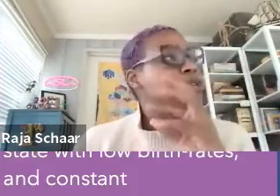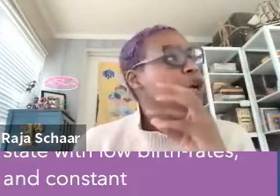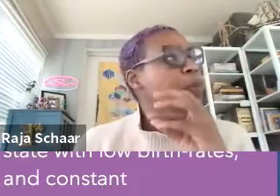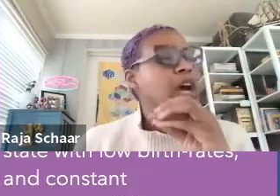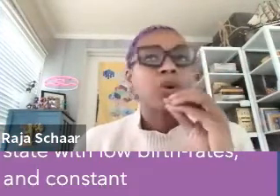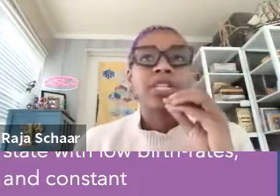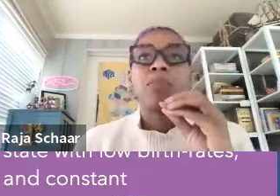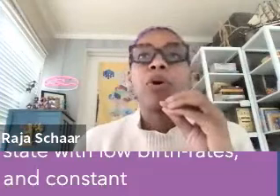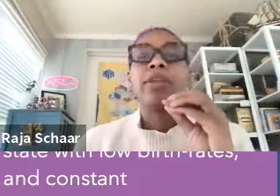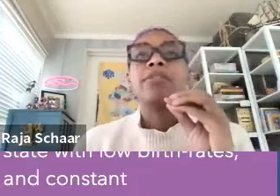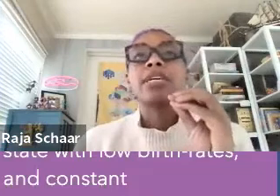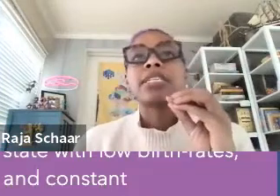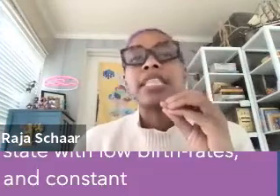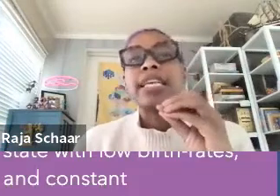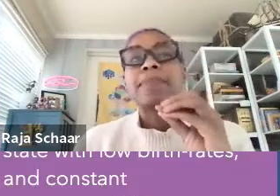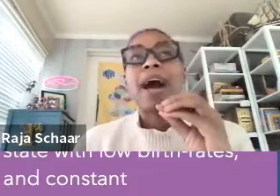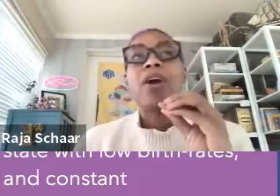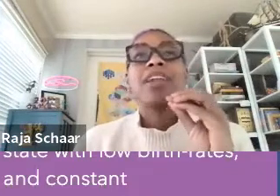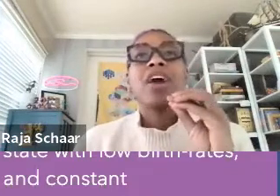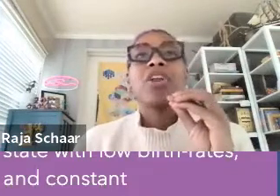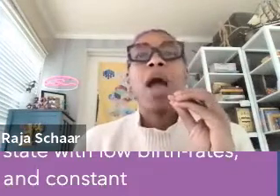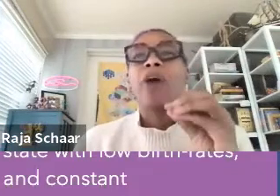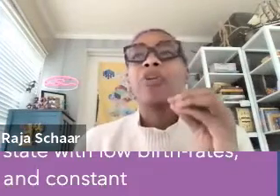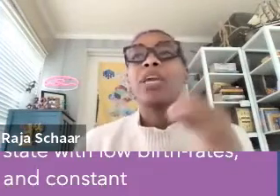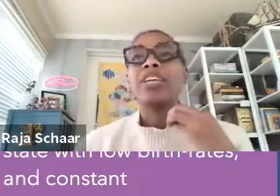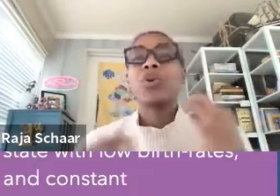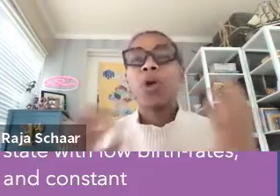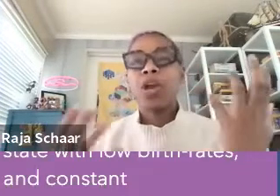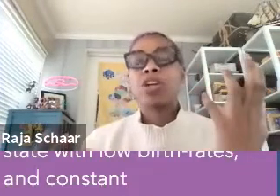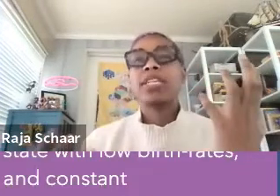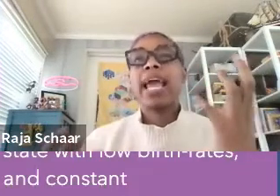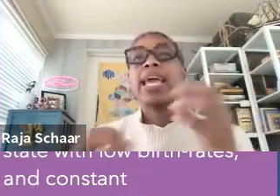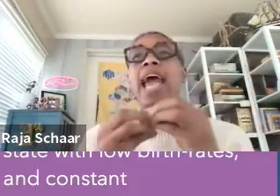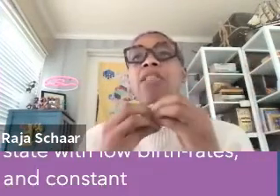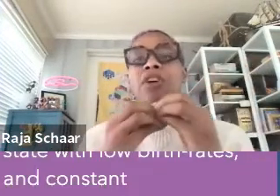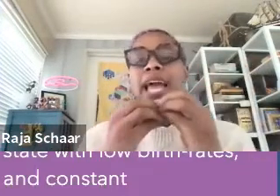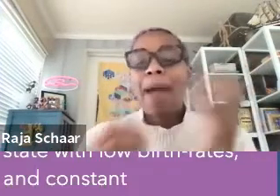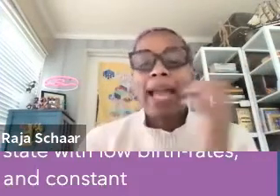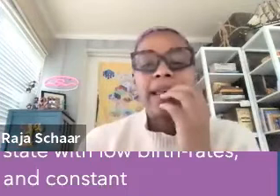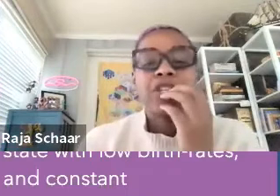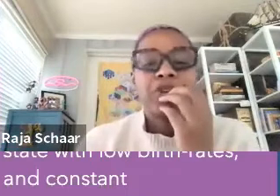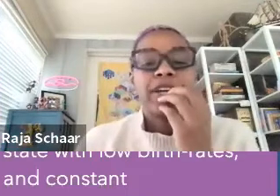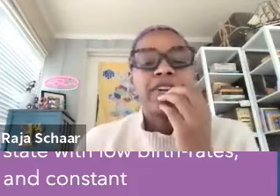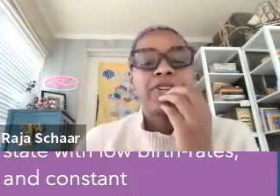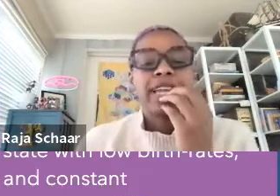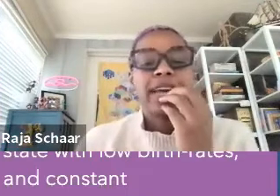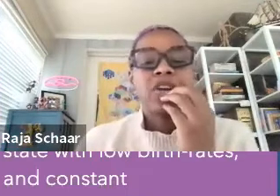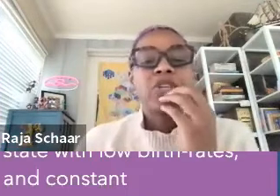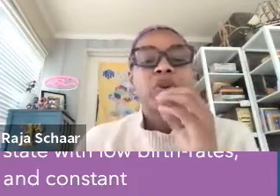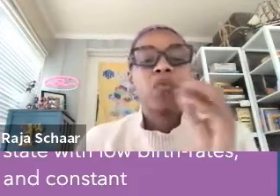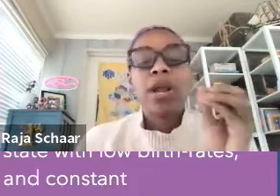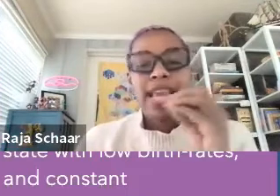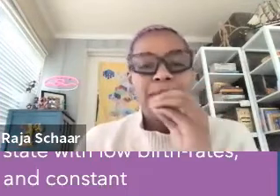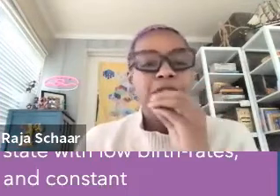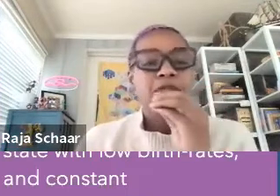about a utopia where someone thinks about, how did we get to where we are today, and looking back at history to understand